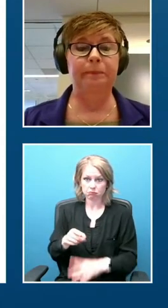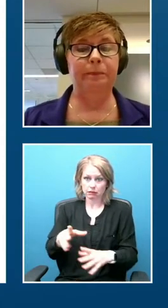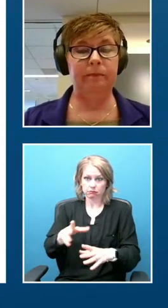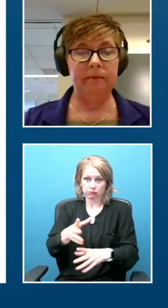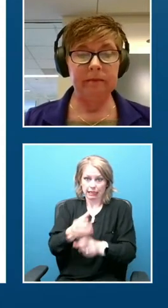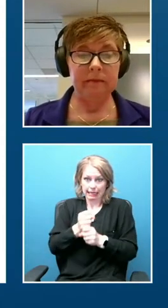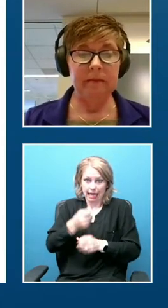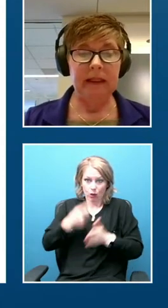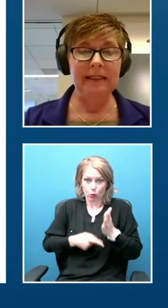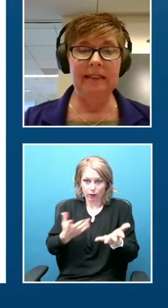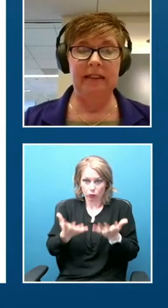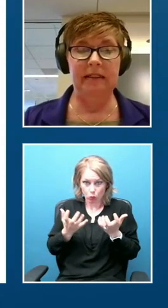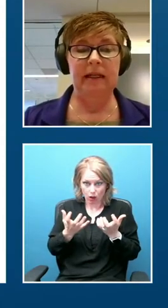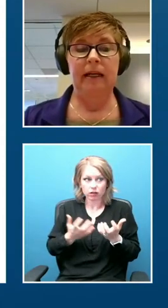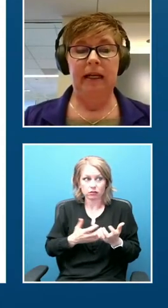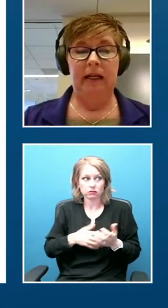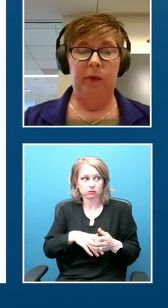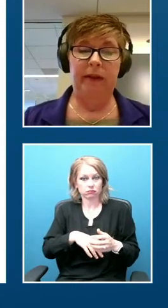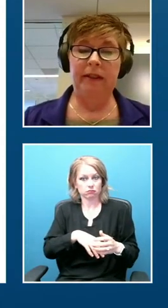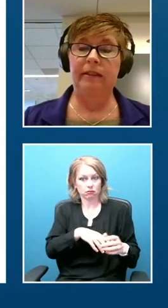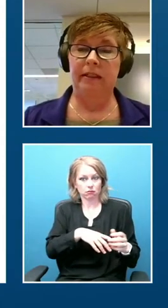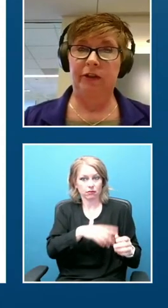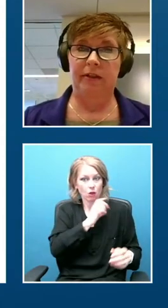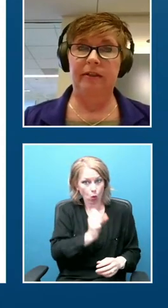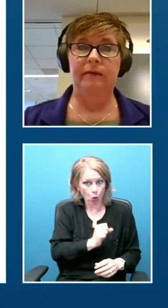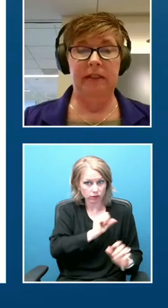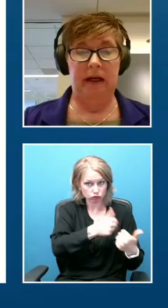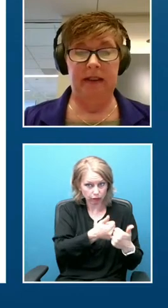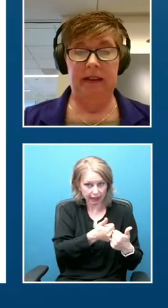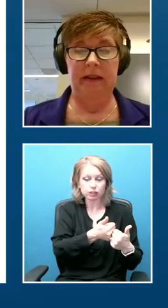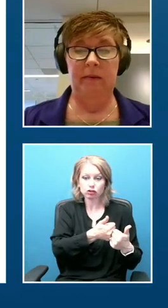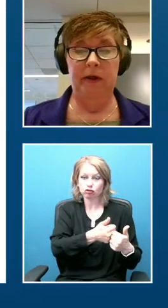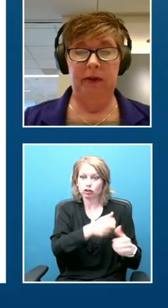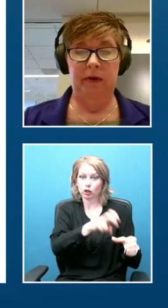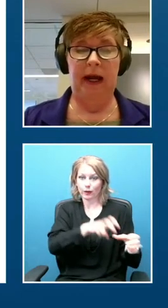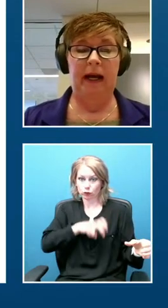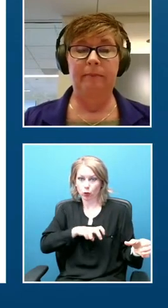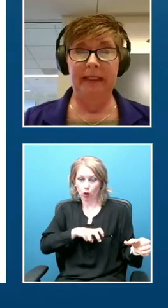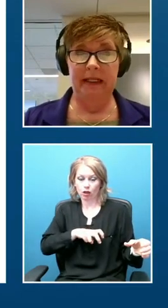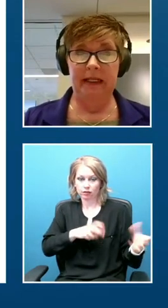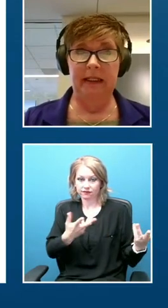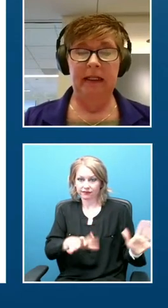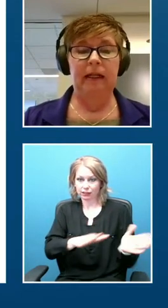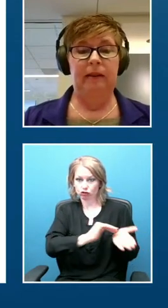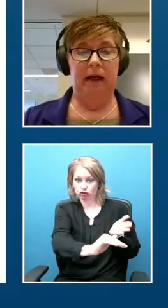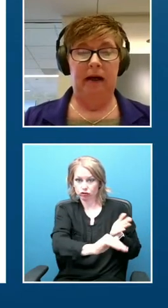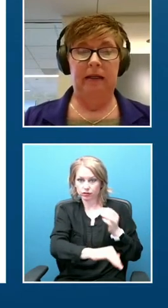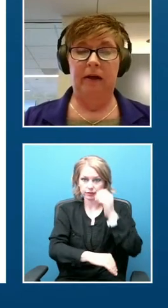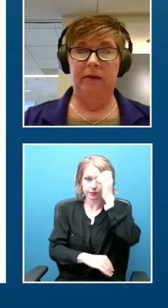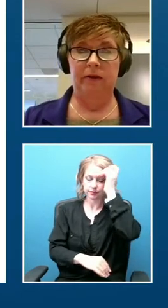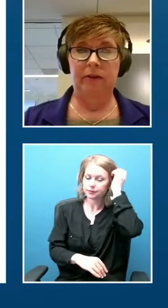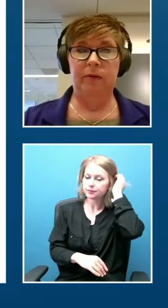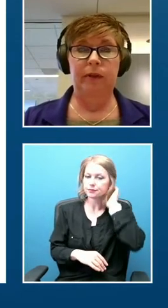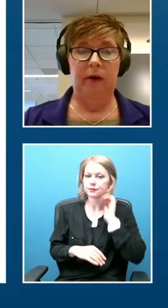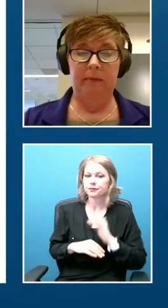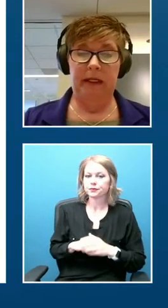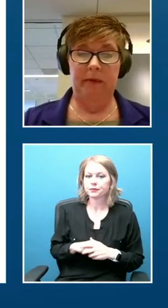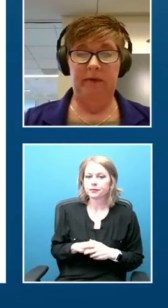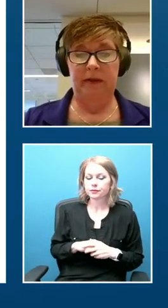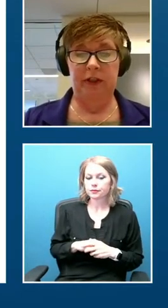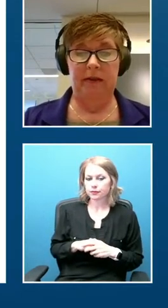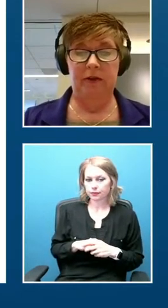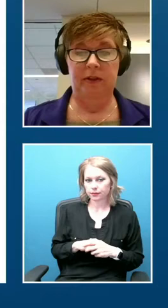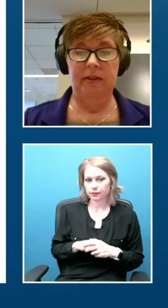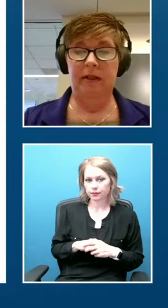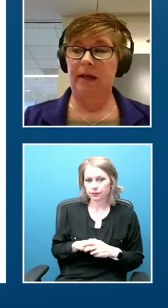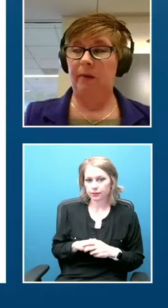challenges. Six, if one of the conditions of signing the MOU had been that I and others would not be able to